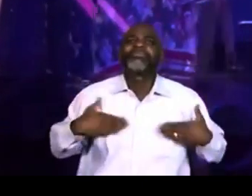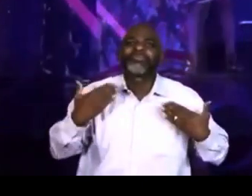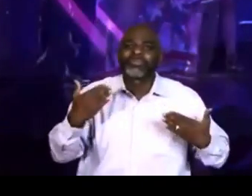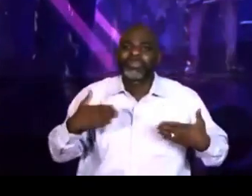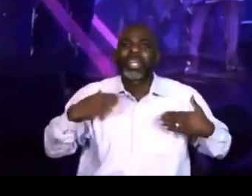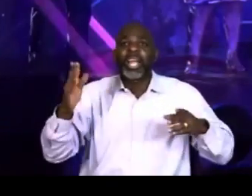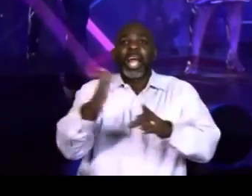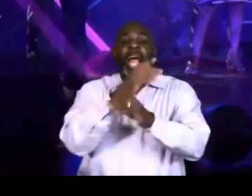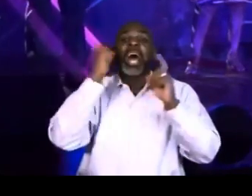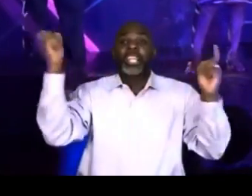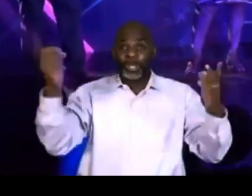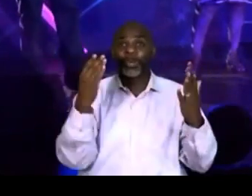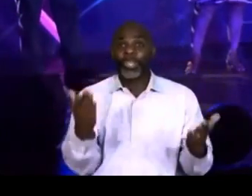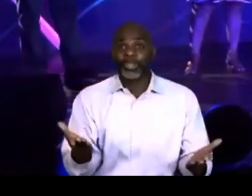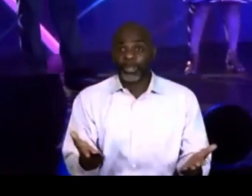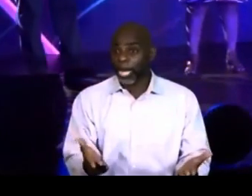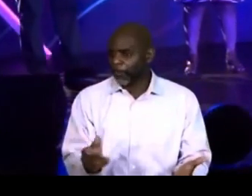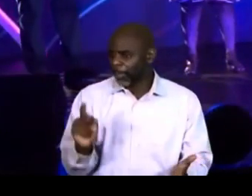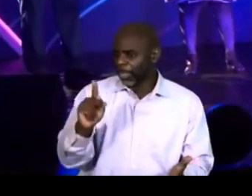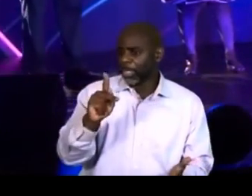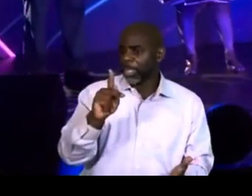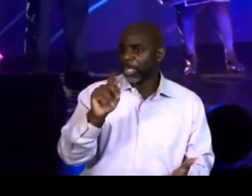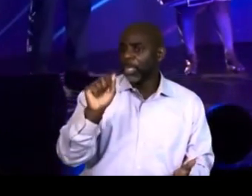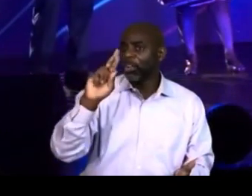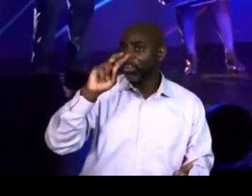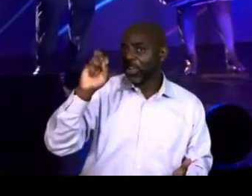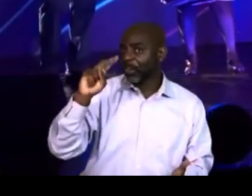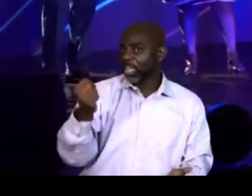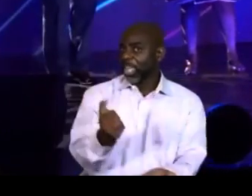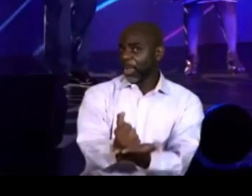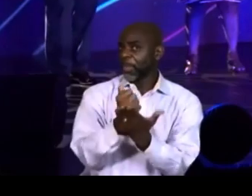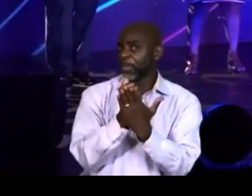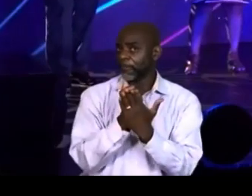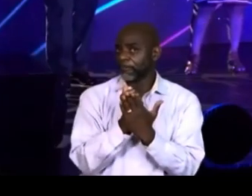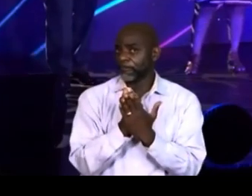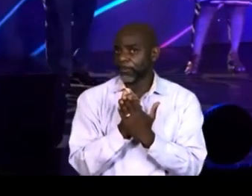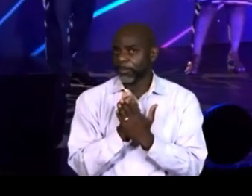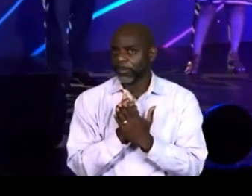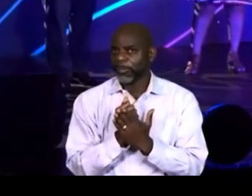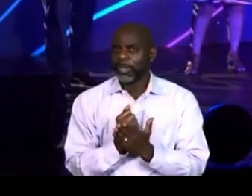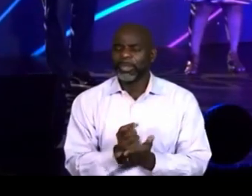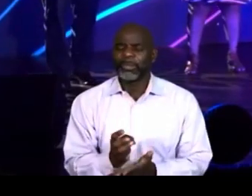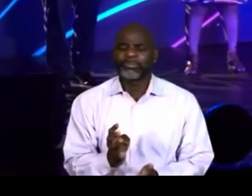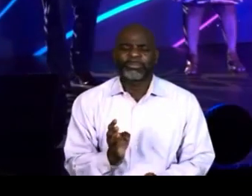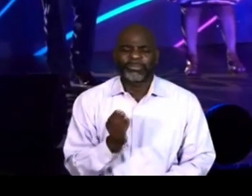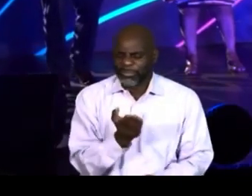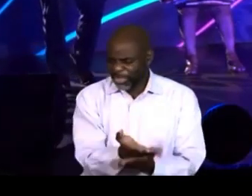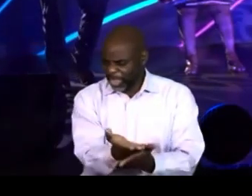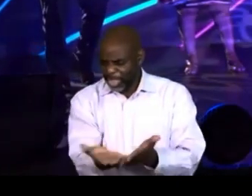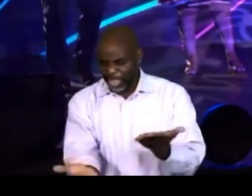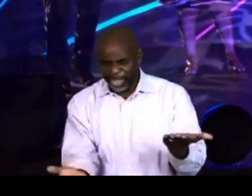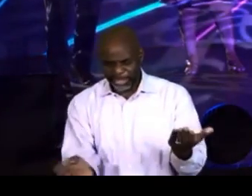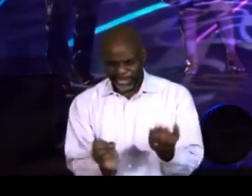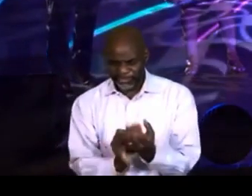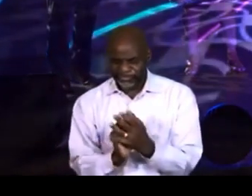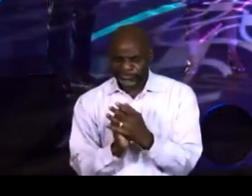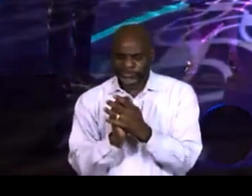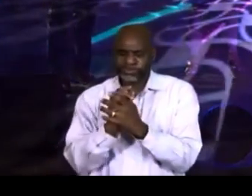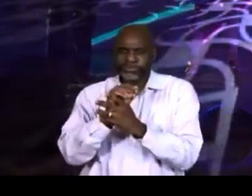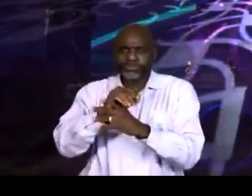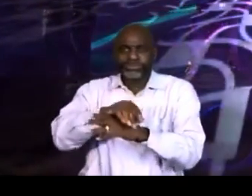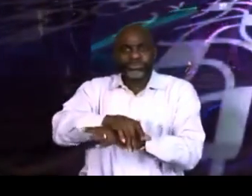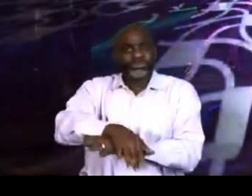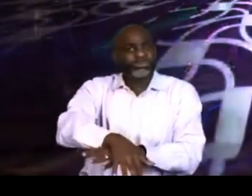Come on, Karen, help me sing this part. There is a fountain, sir. There is a fountain. Oh,